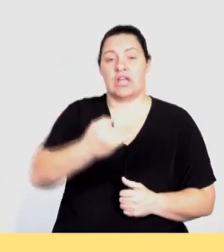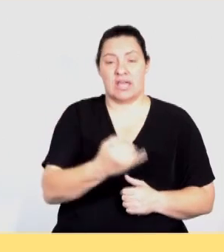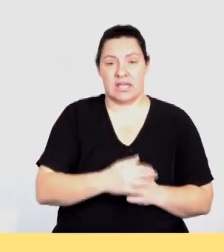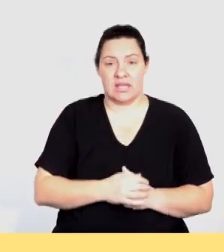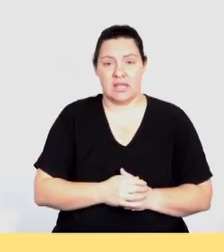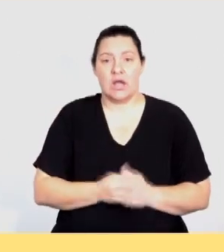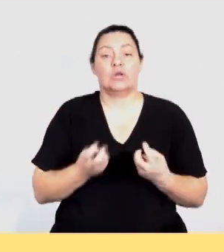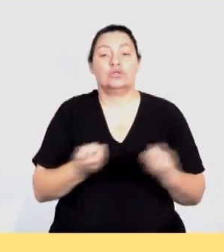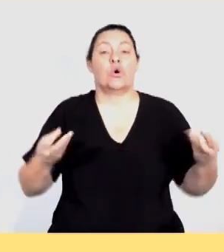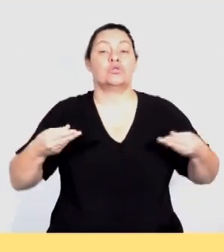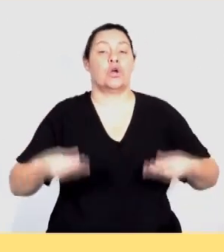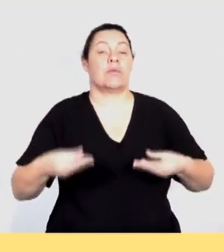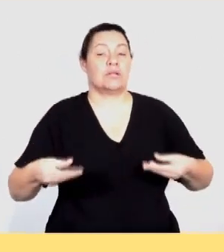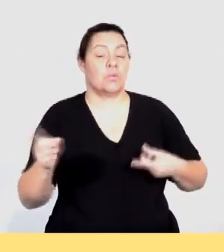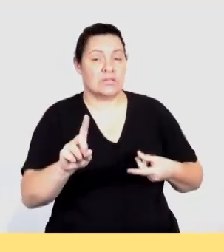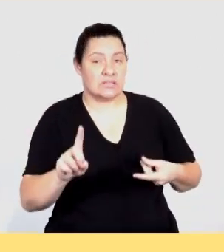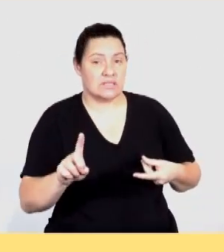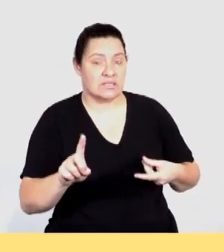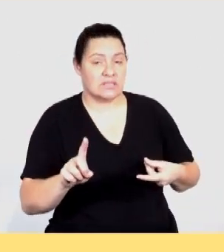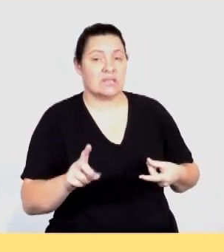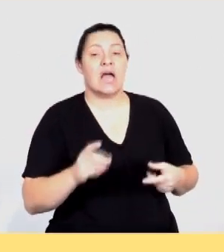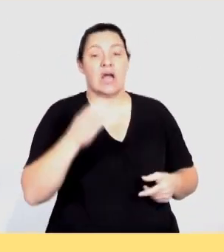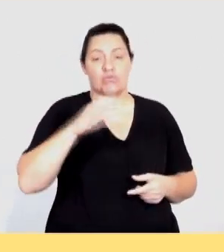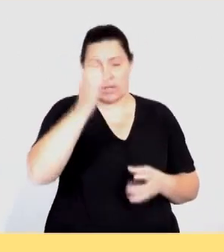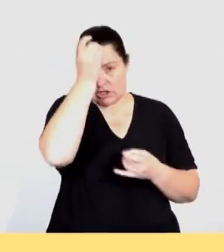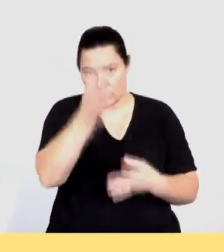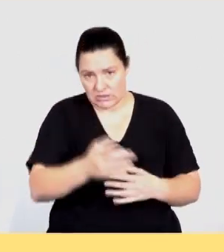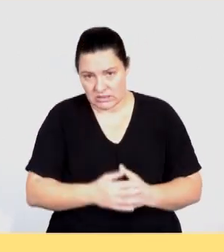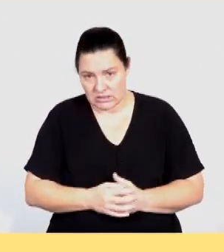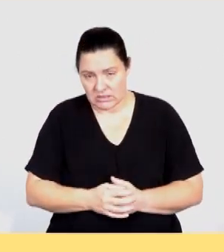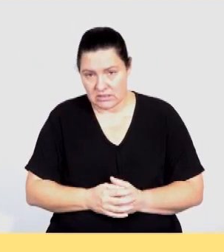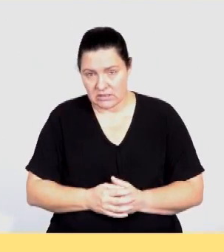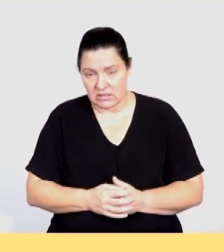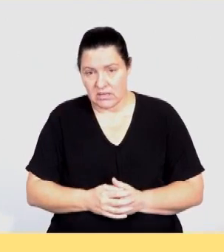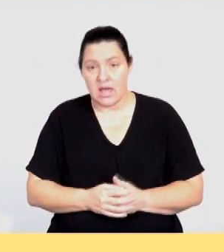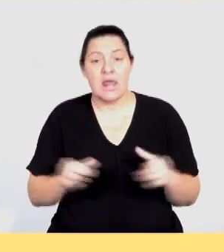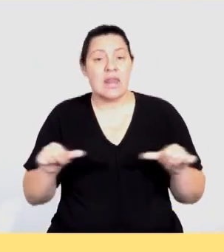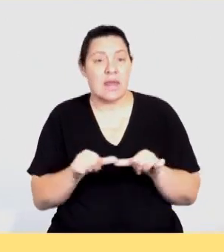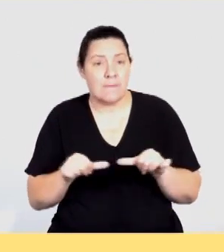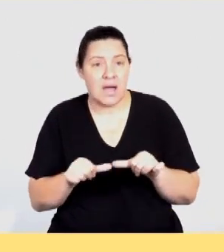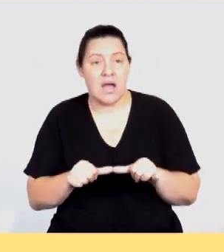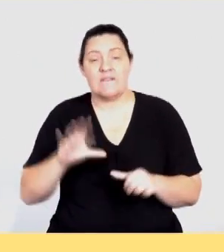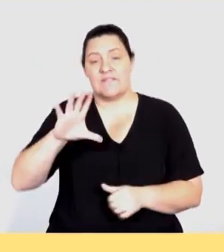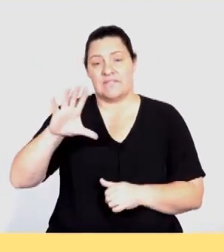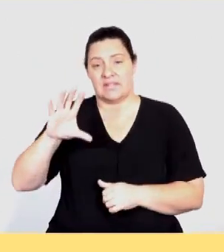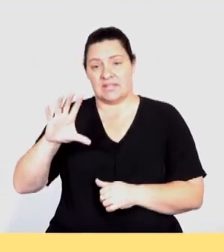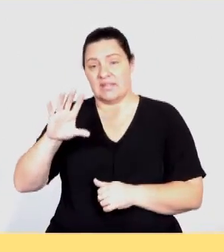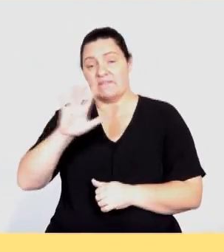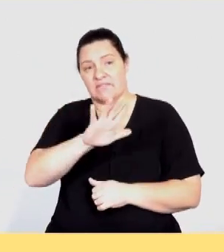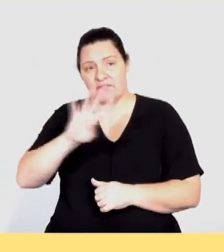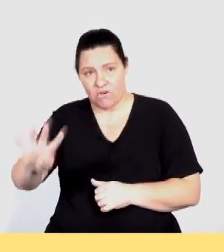to RJ, and then what is my source document? Remember, it is my credit note. Credit note